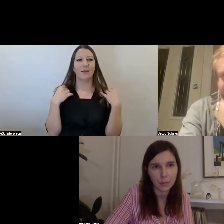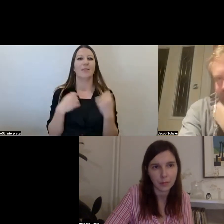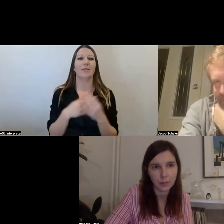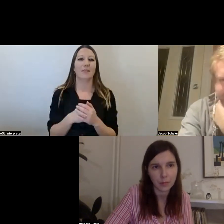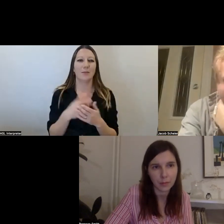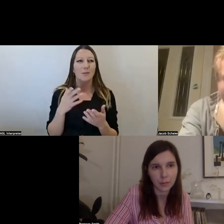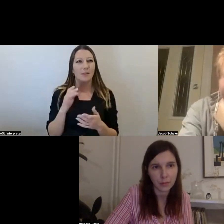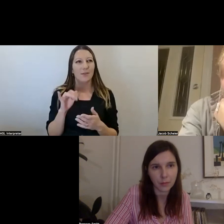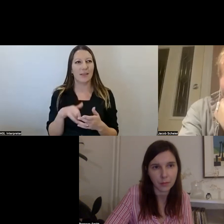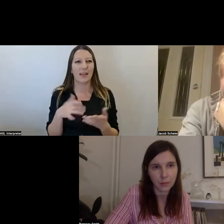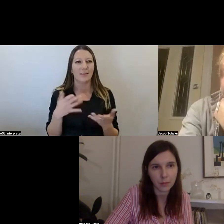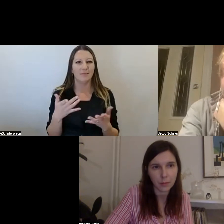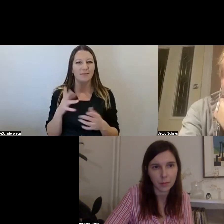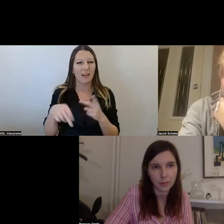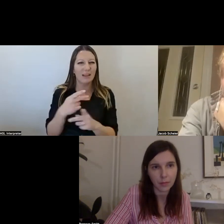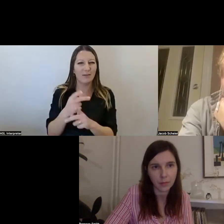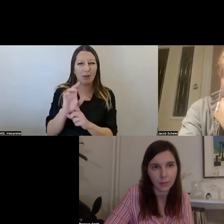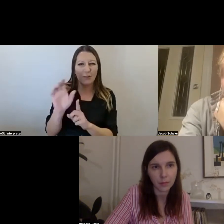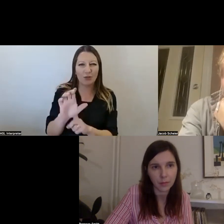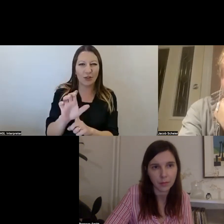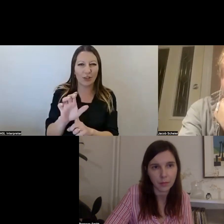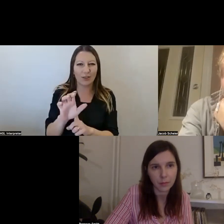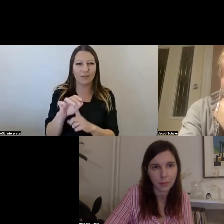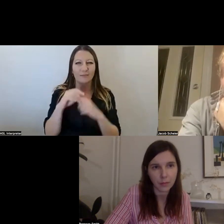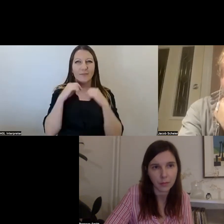that's maybe it's too much to bring into this.